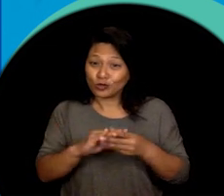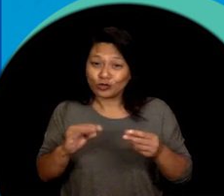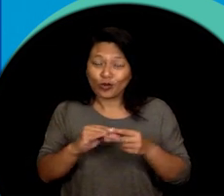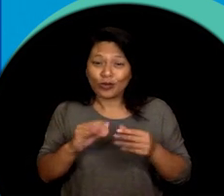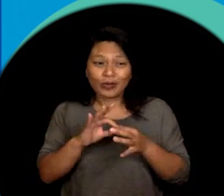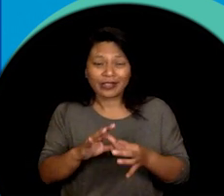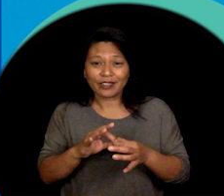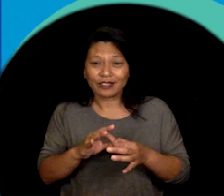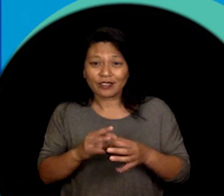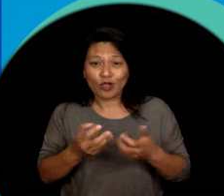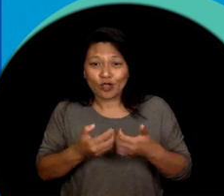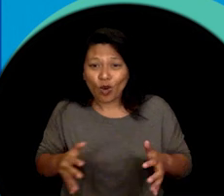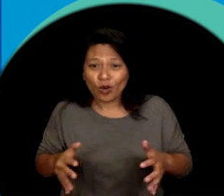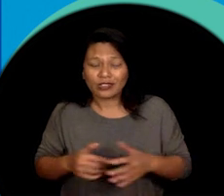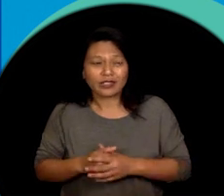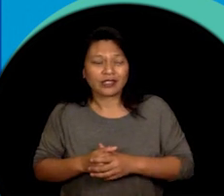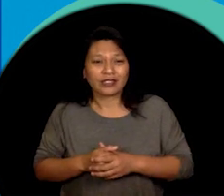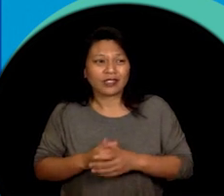loss, this